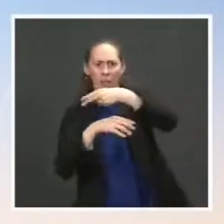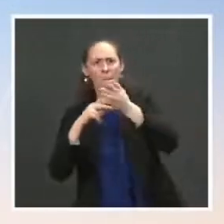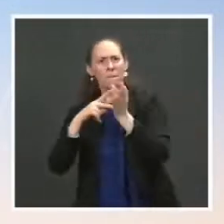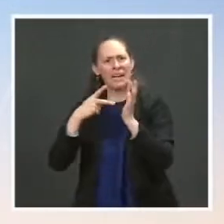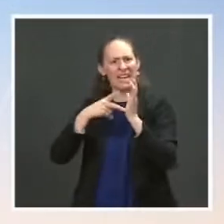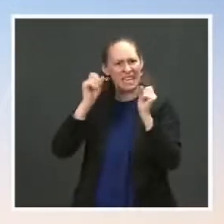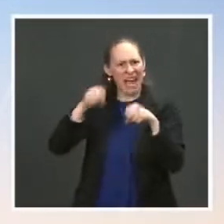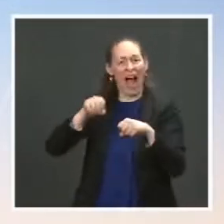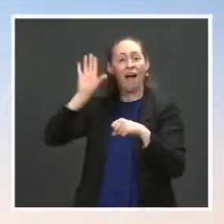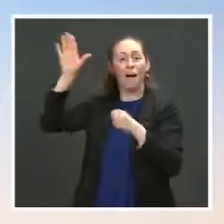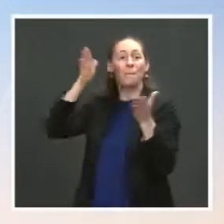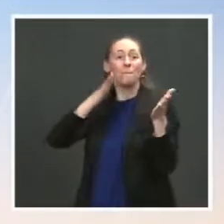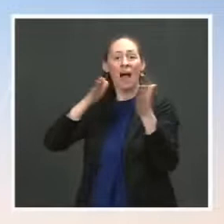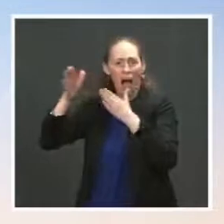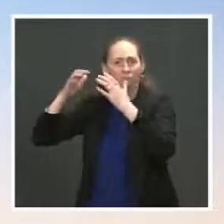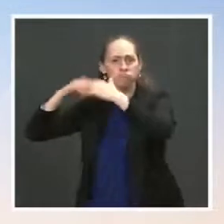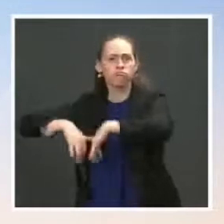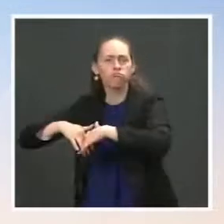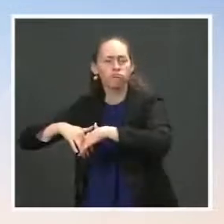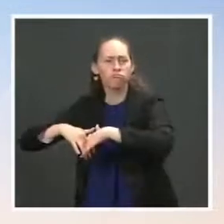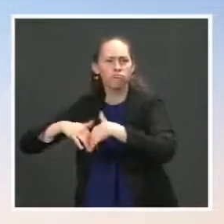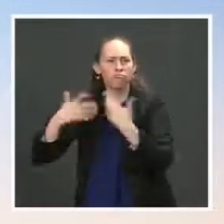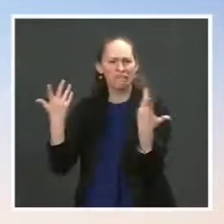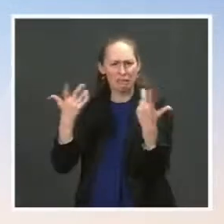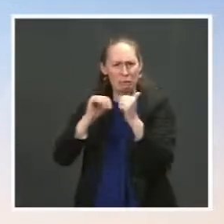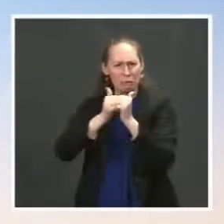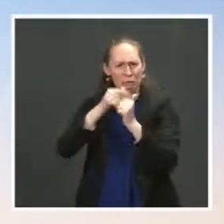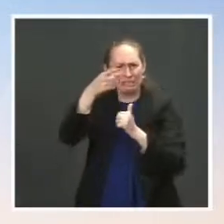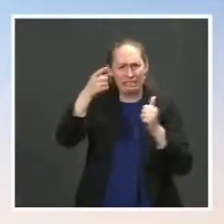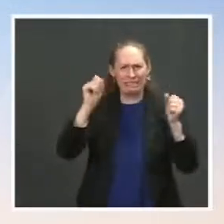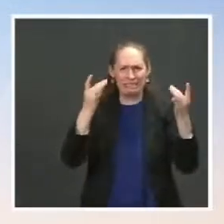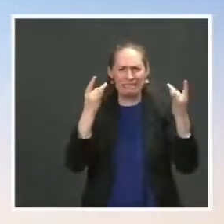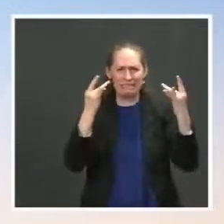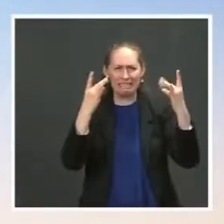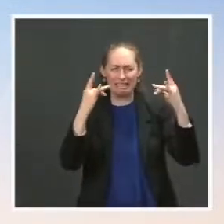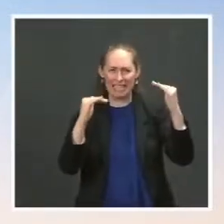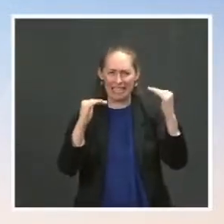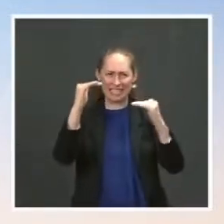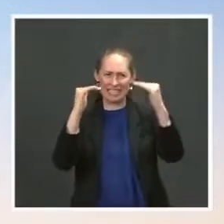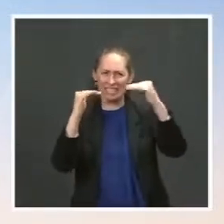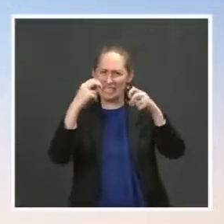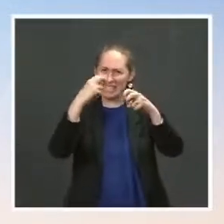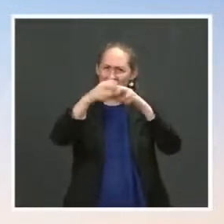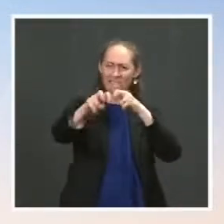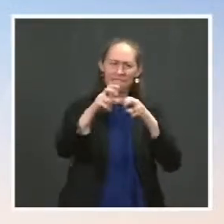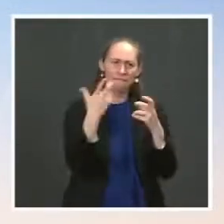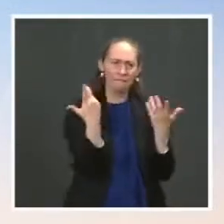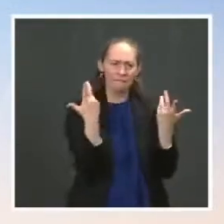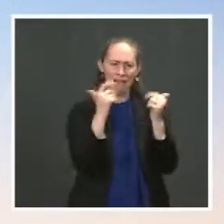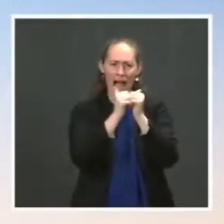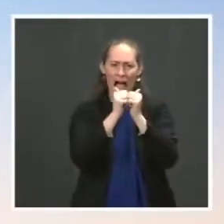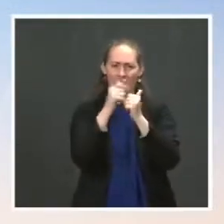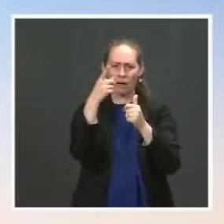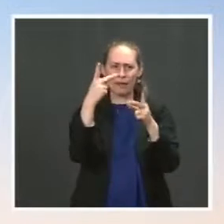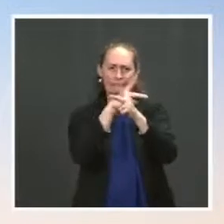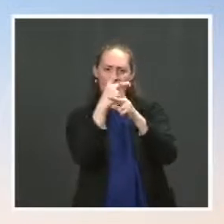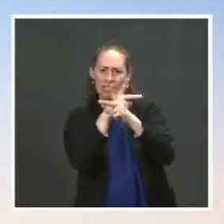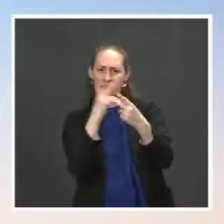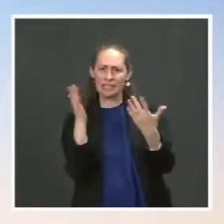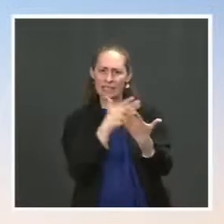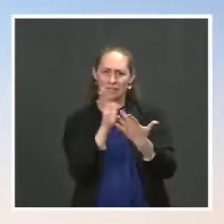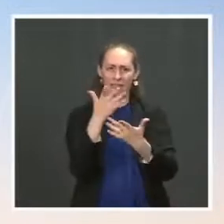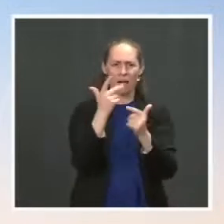with this closer majority or closer margin in both chambers as you try to get these incredibly expensive and